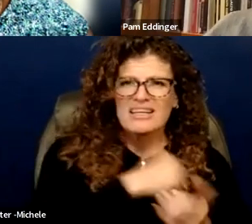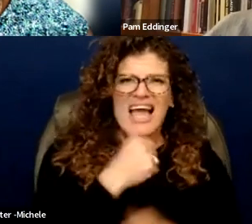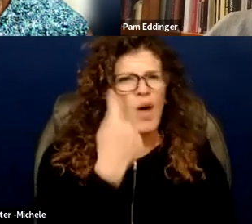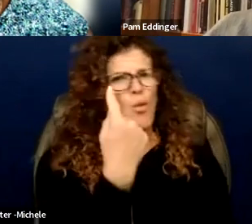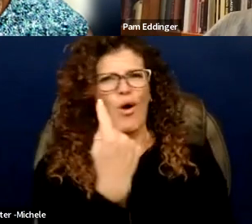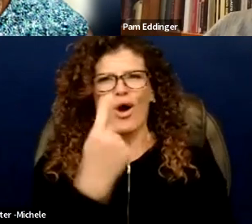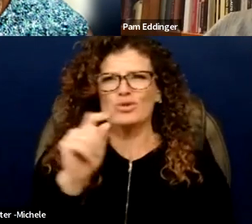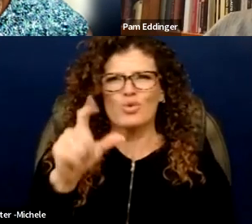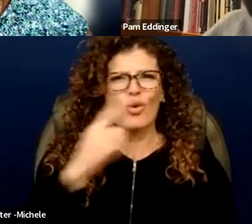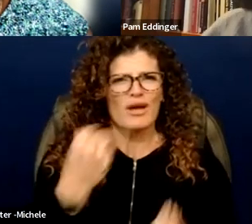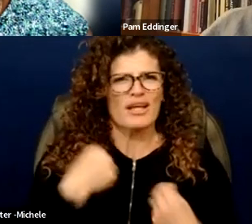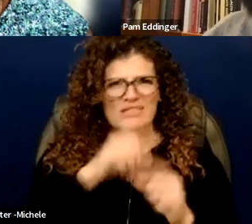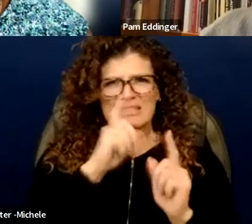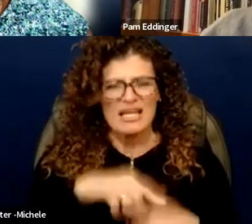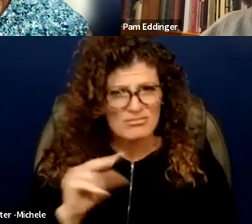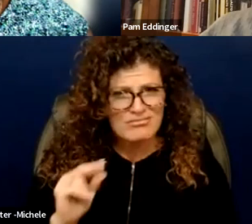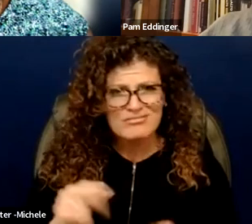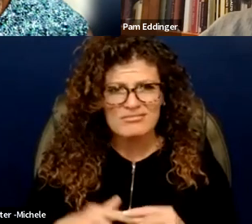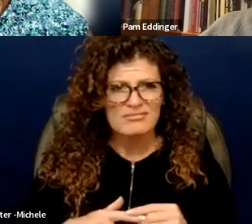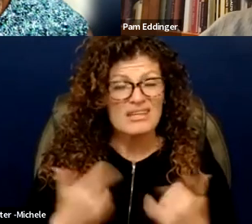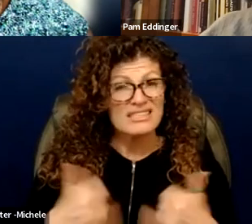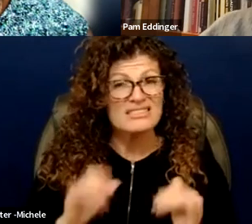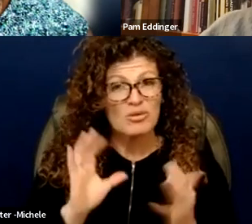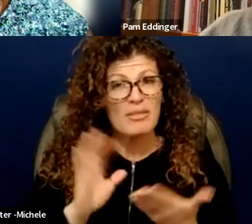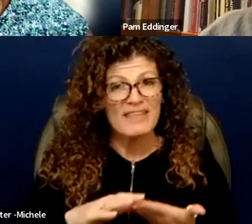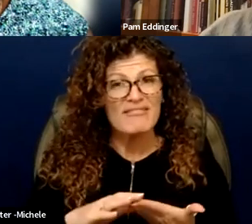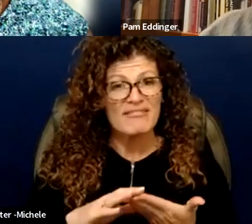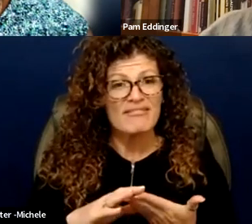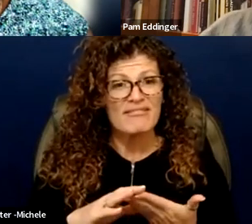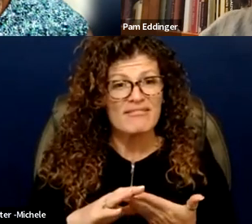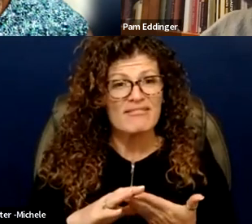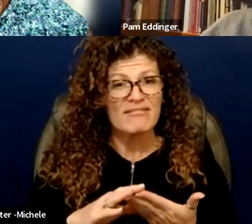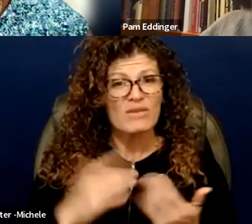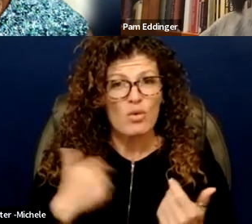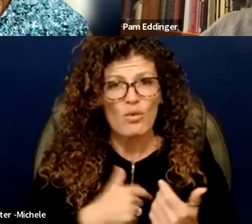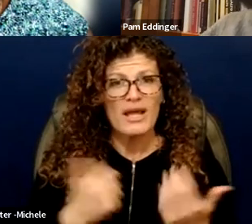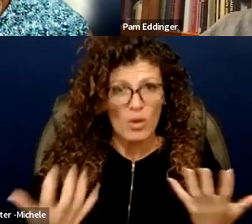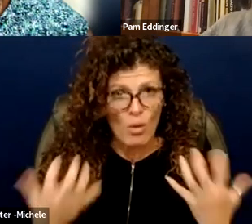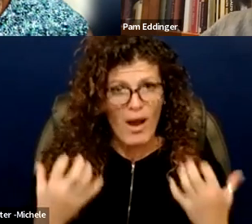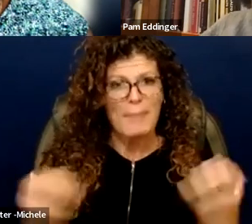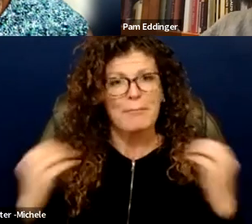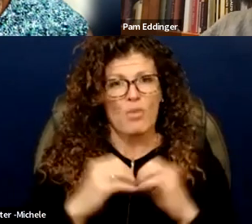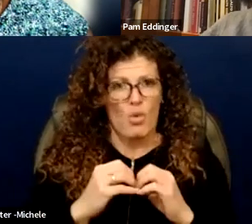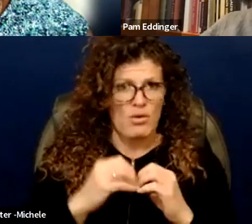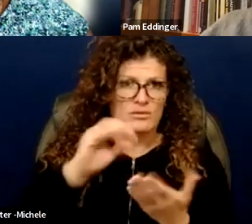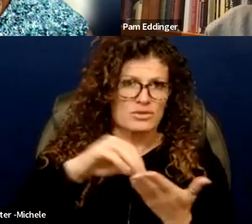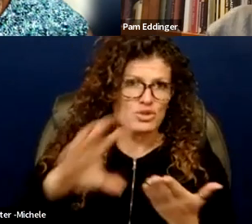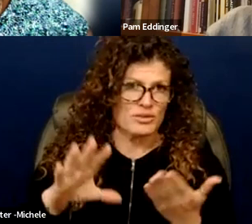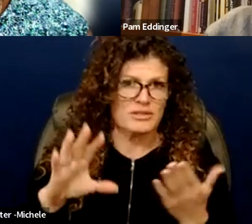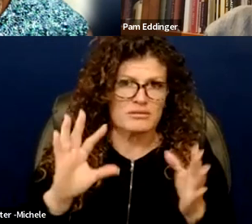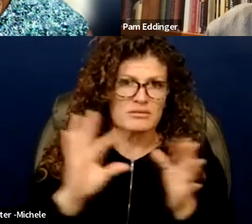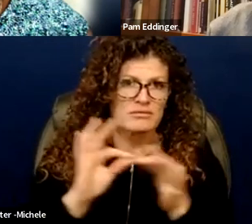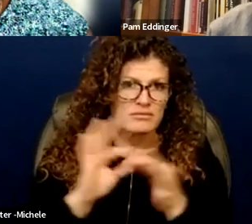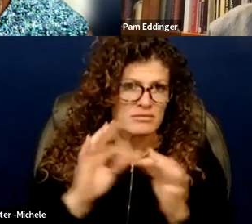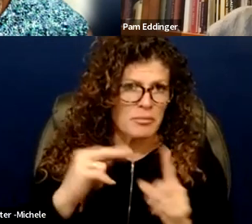the answer. I still believe that we will likely want to gather more student voices because they are the one